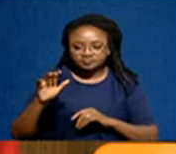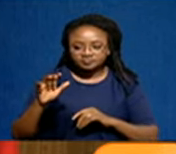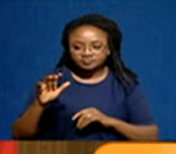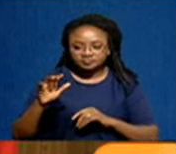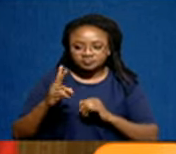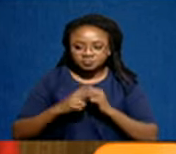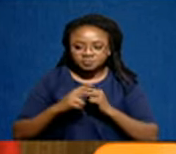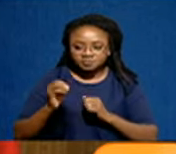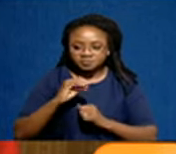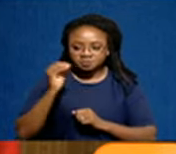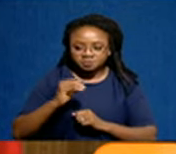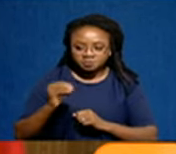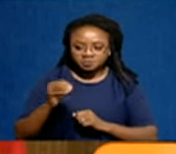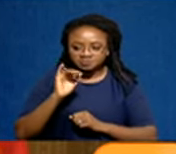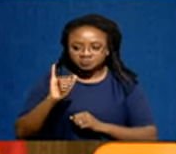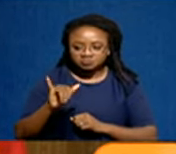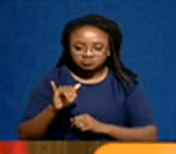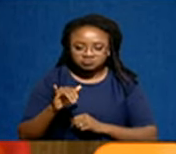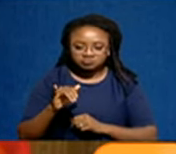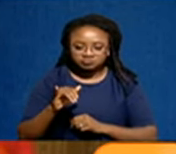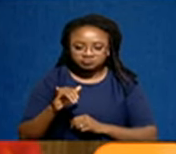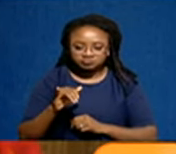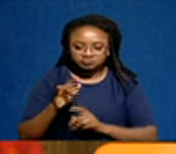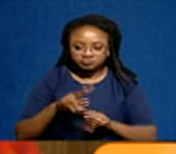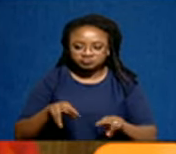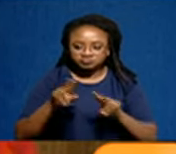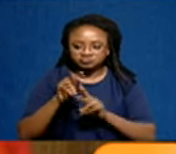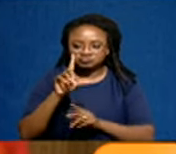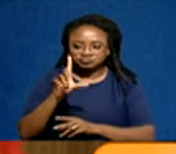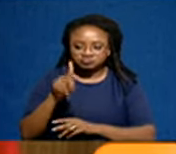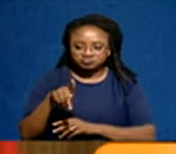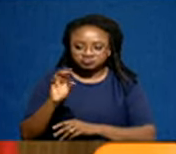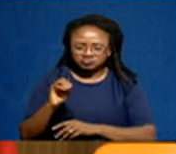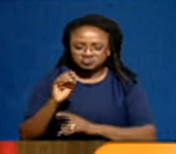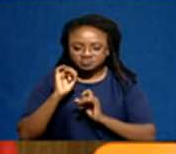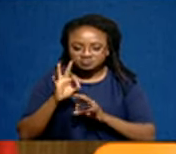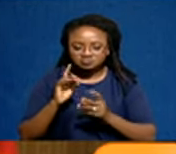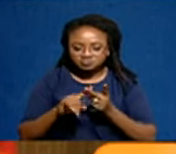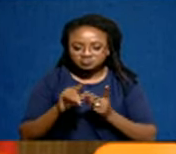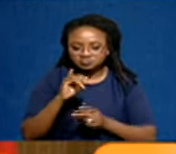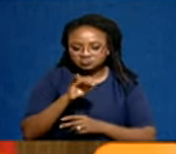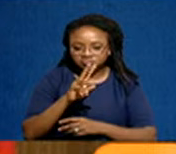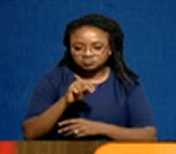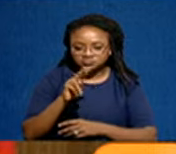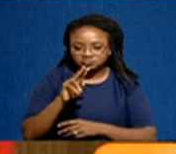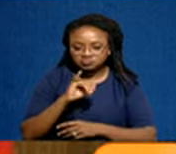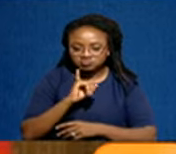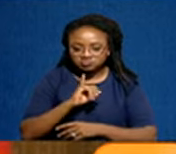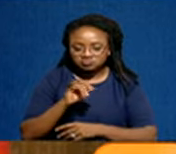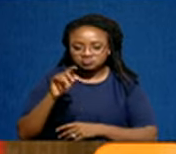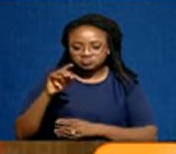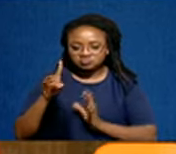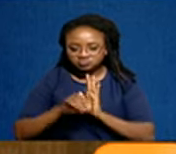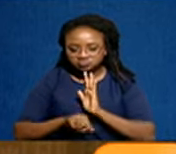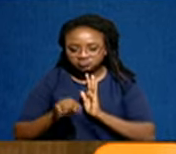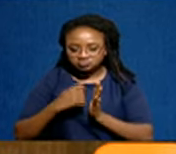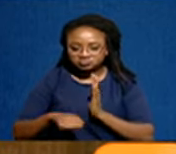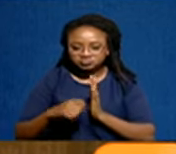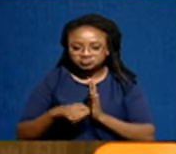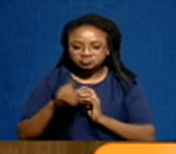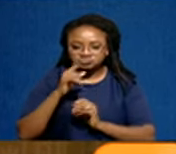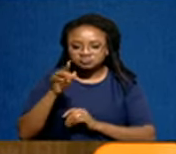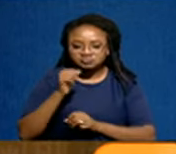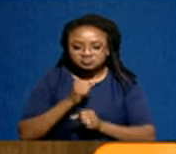70%, 70% of the value of the LPU. If it's invoice discounting, remember invoice discounting, you've already done the